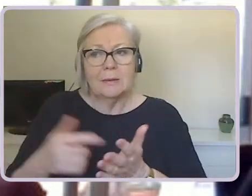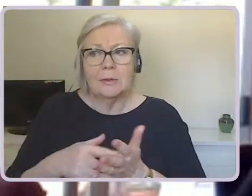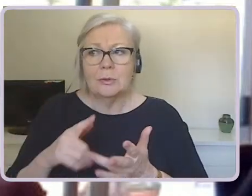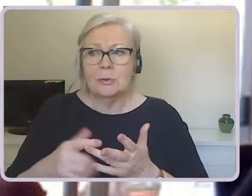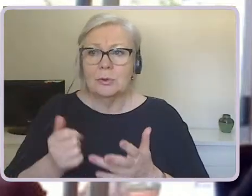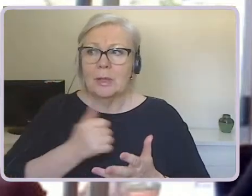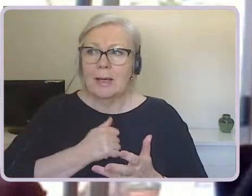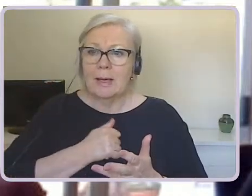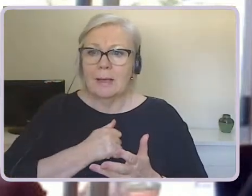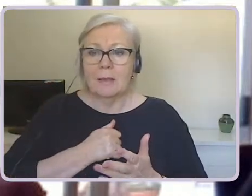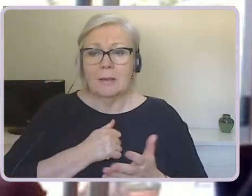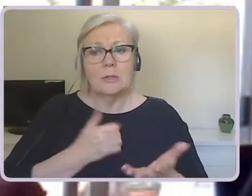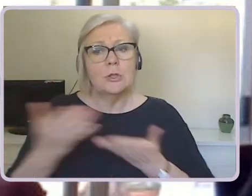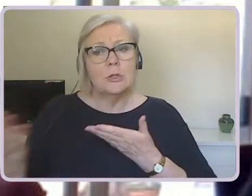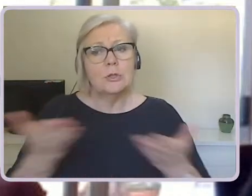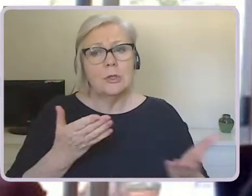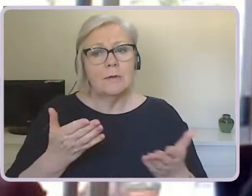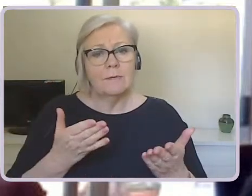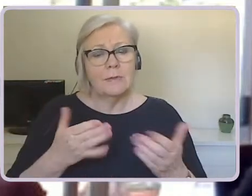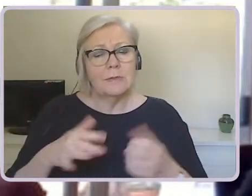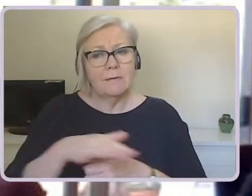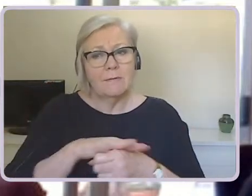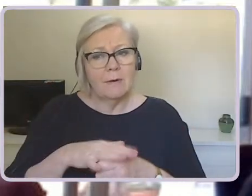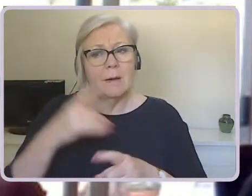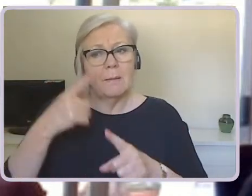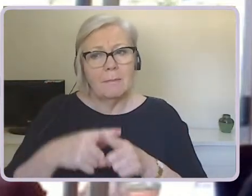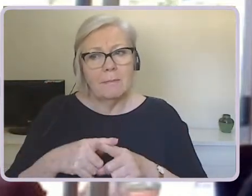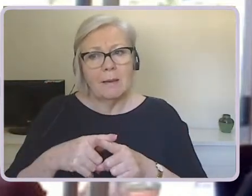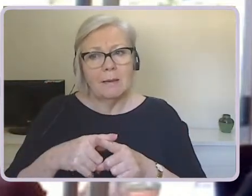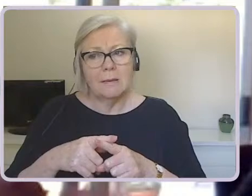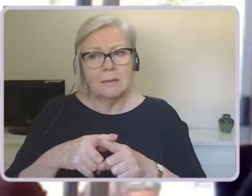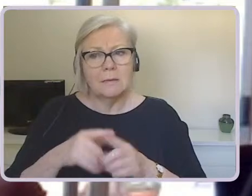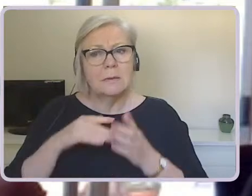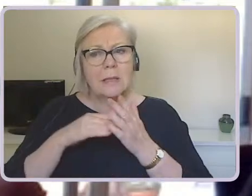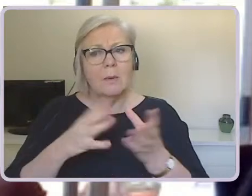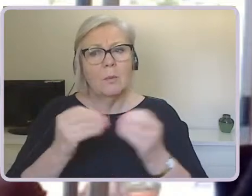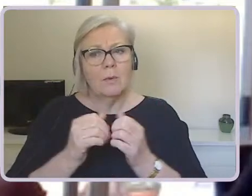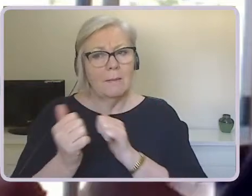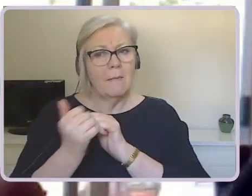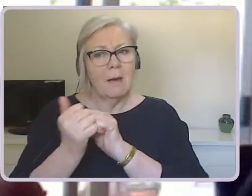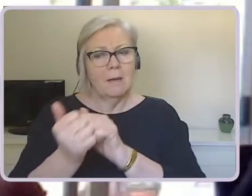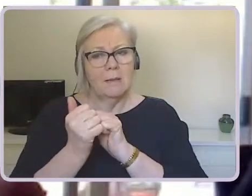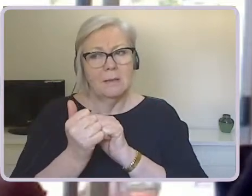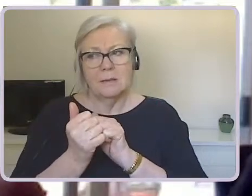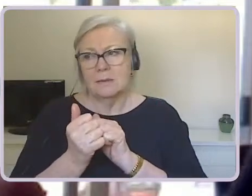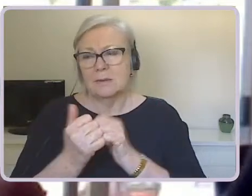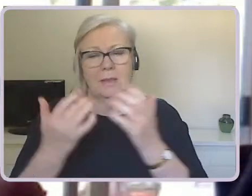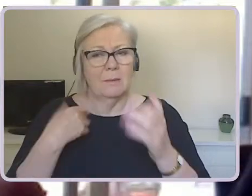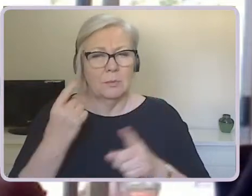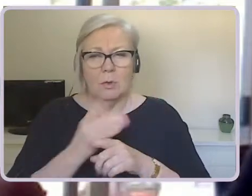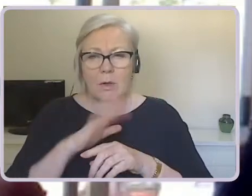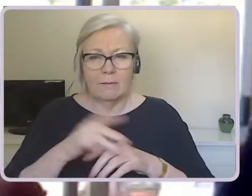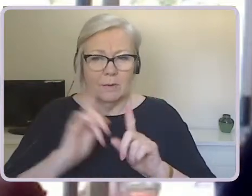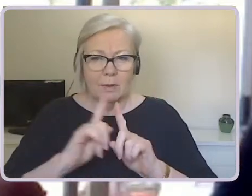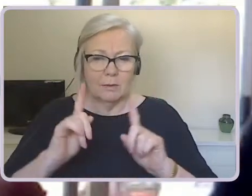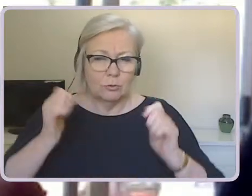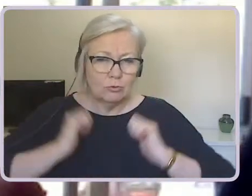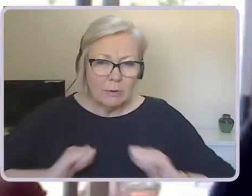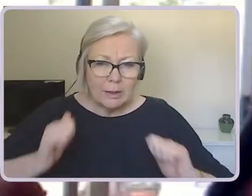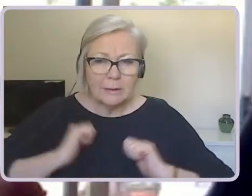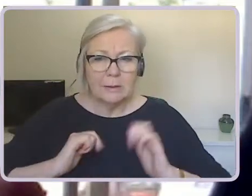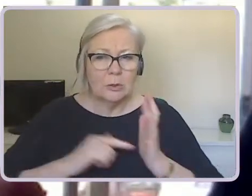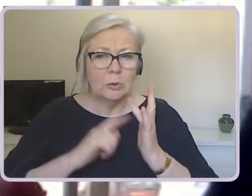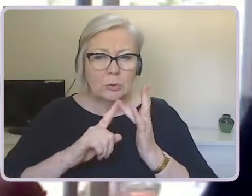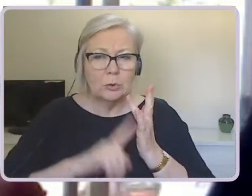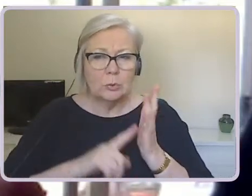service sector and the partnerships we have across the service sector, whether it be training, whether it be toolkits, and then to encourage